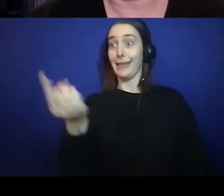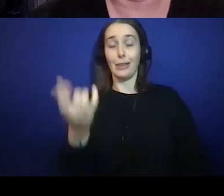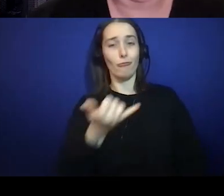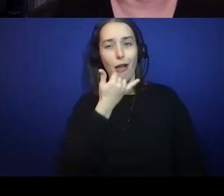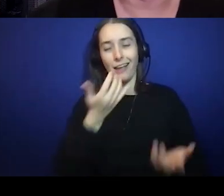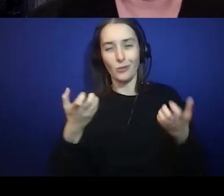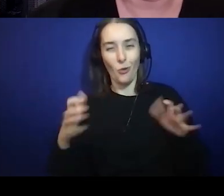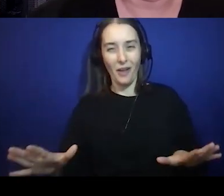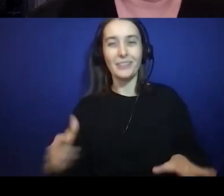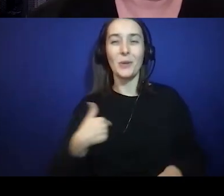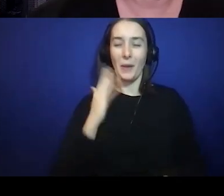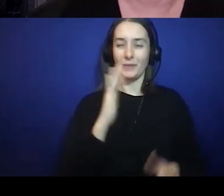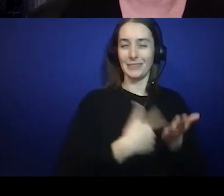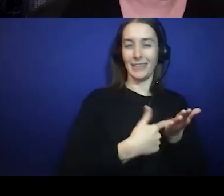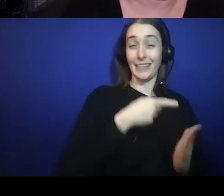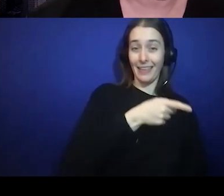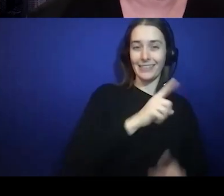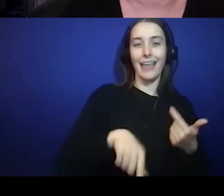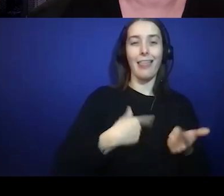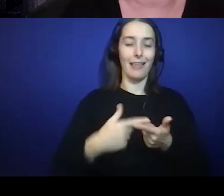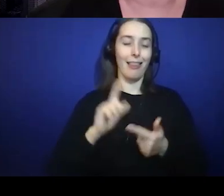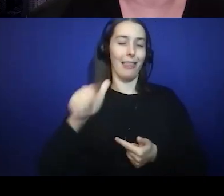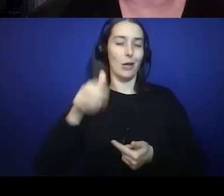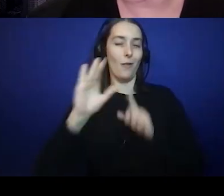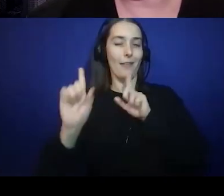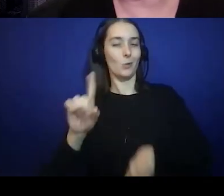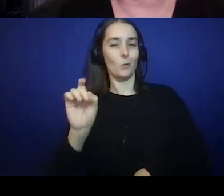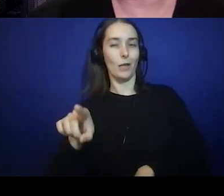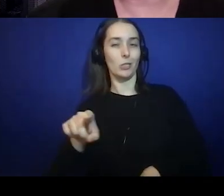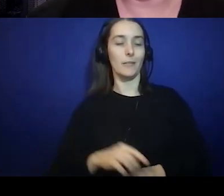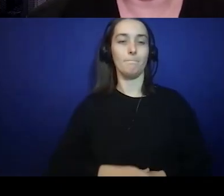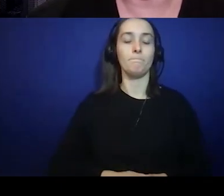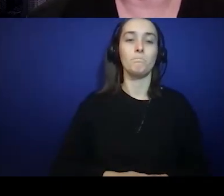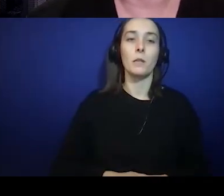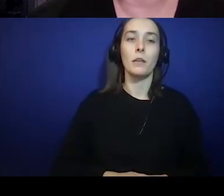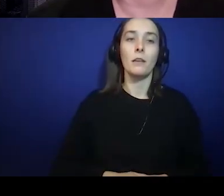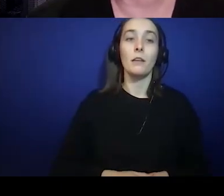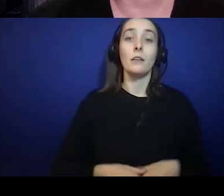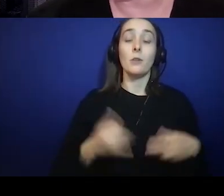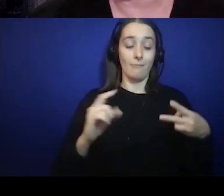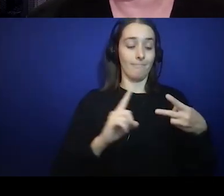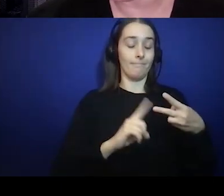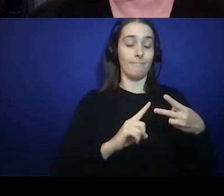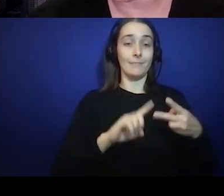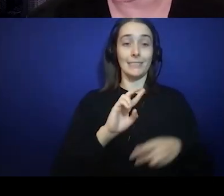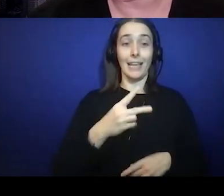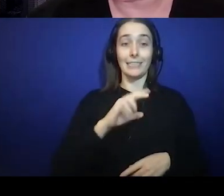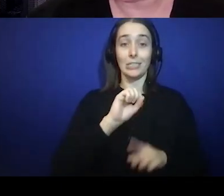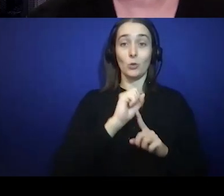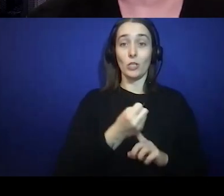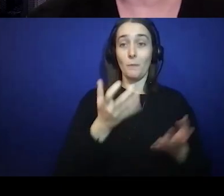and we will return to that question. So let's just talk about the second situation where you might need an